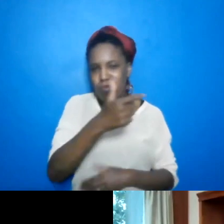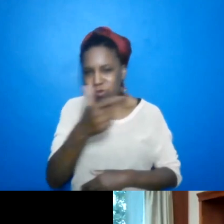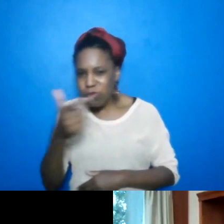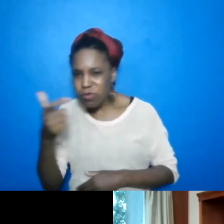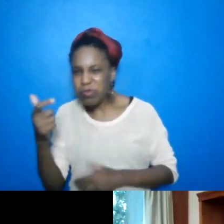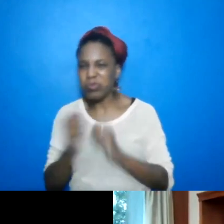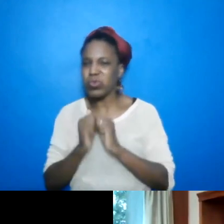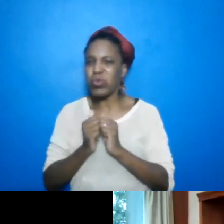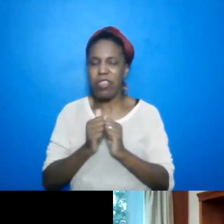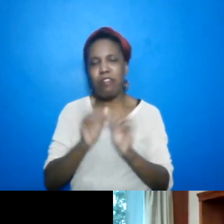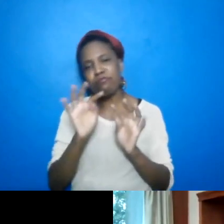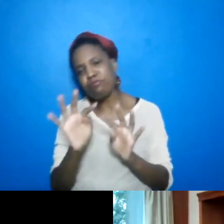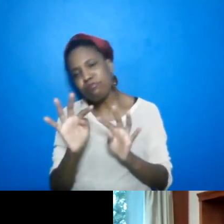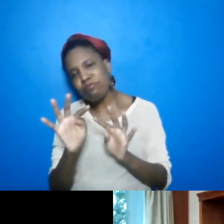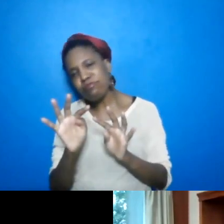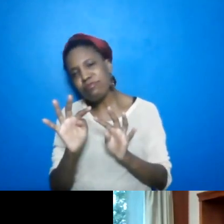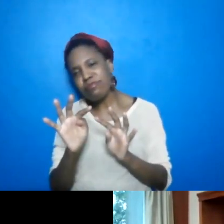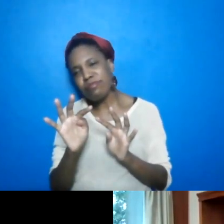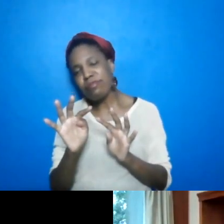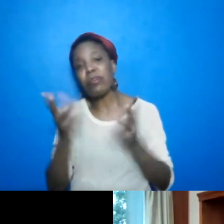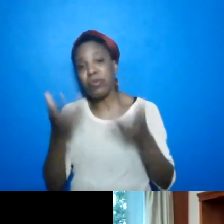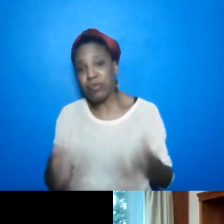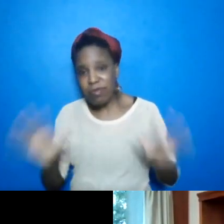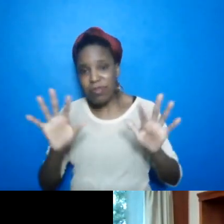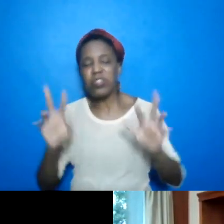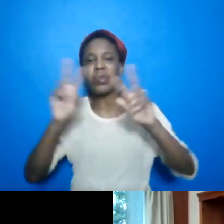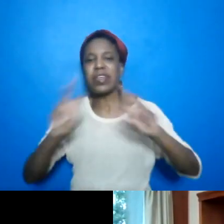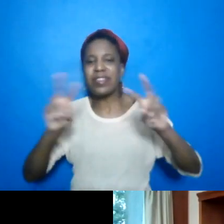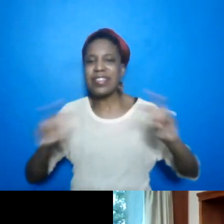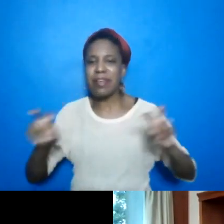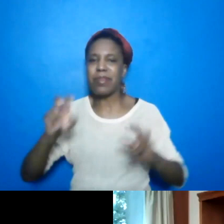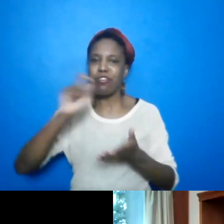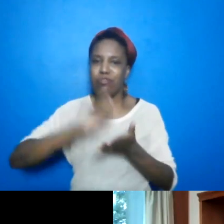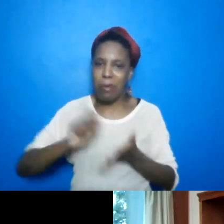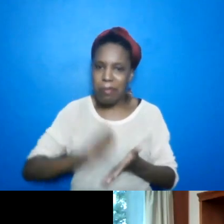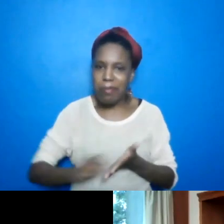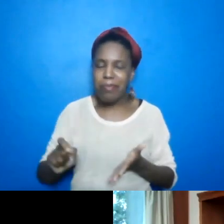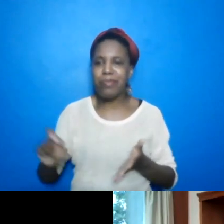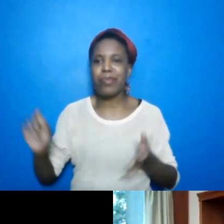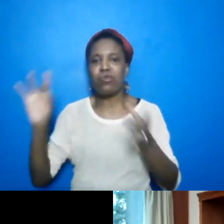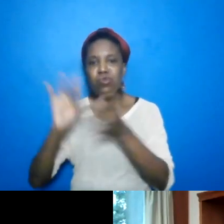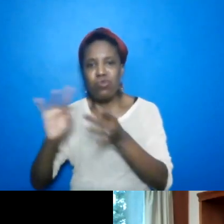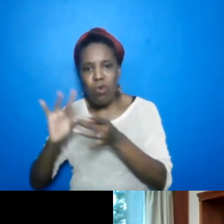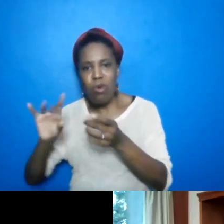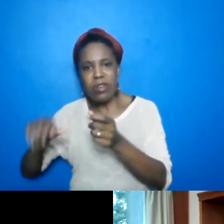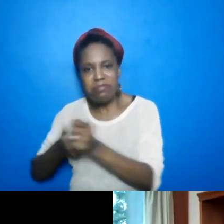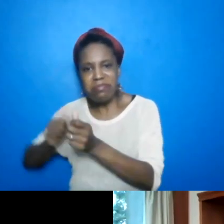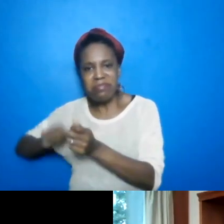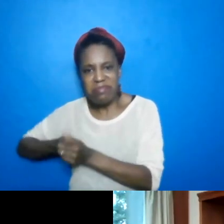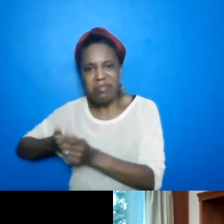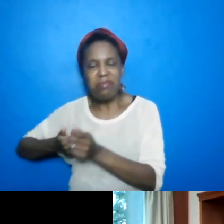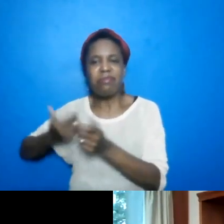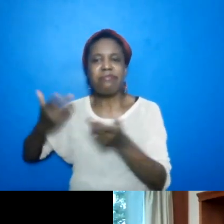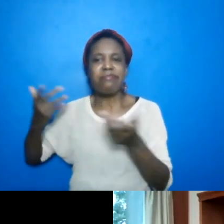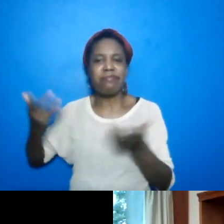well, what if we were considered ourselves to be a play? What is the backstory in the script that you get here that constrains how